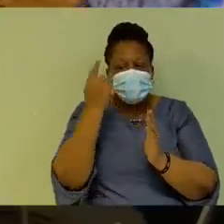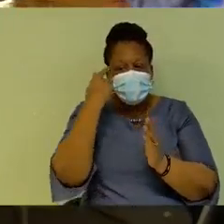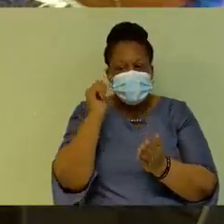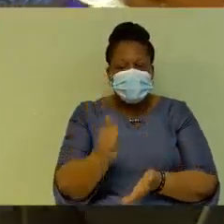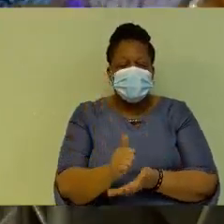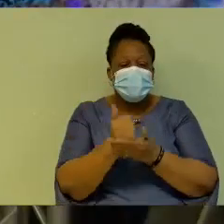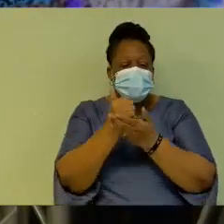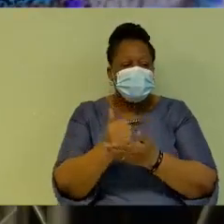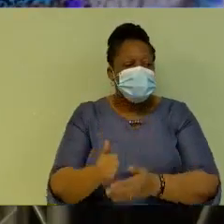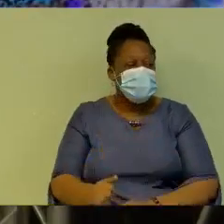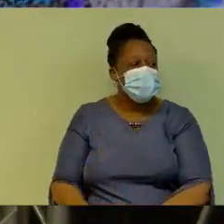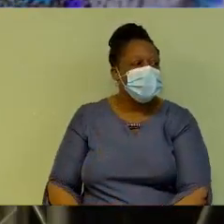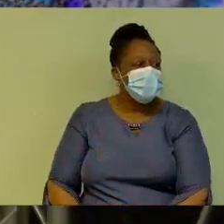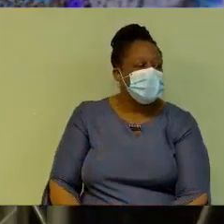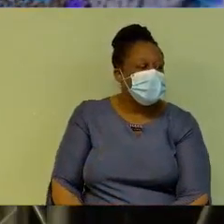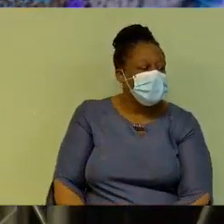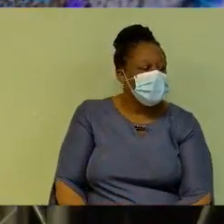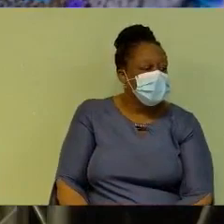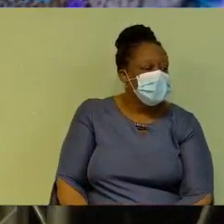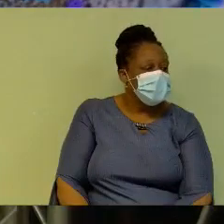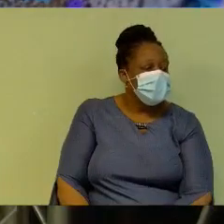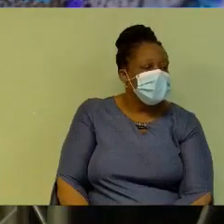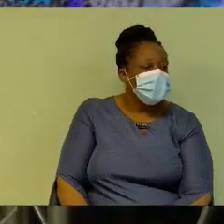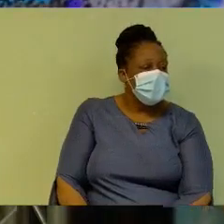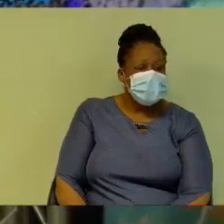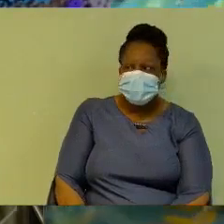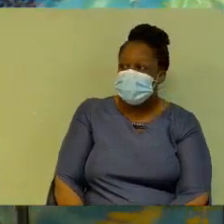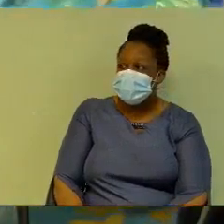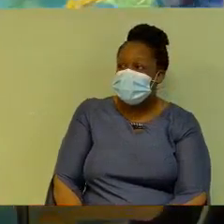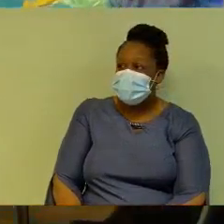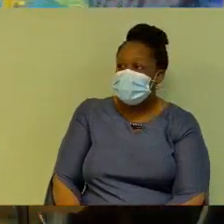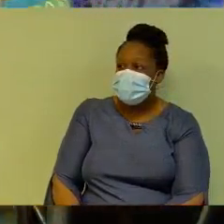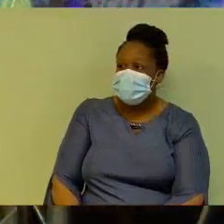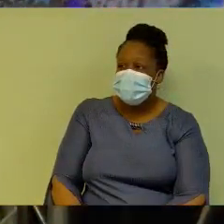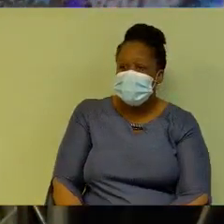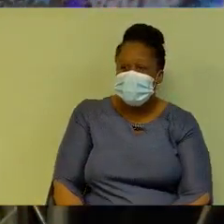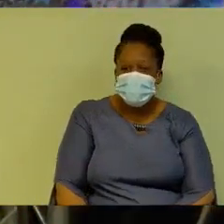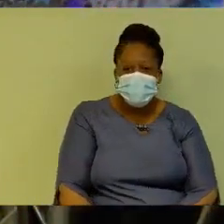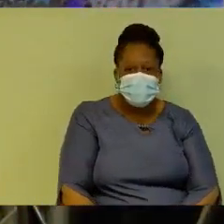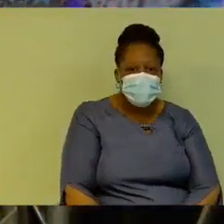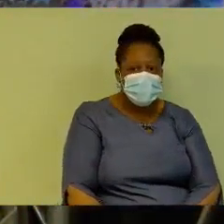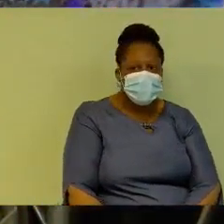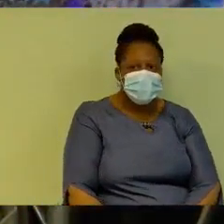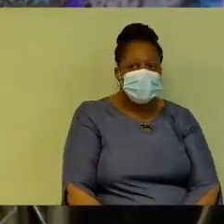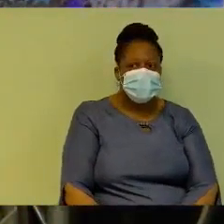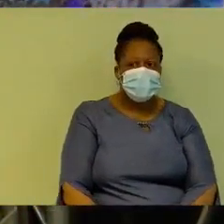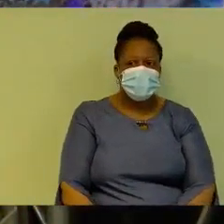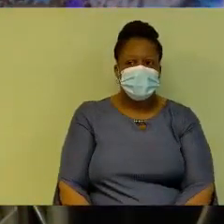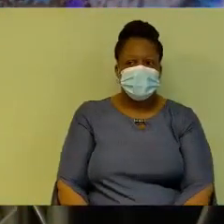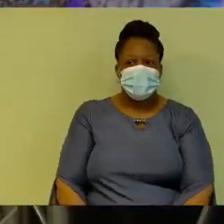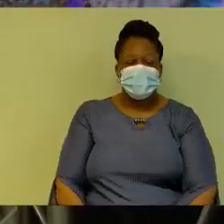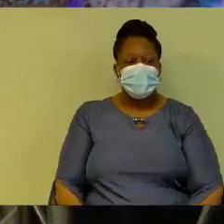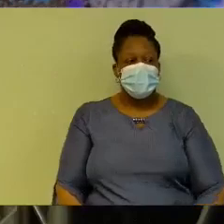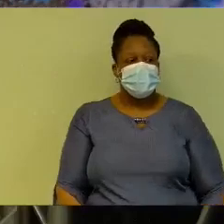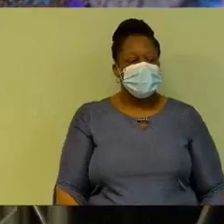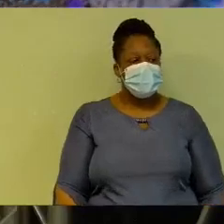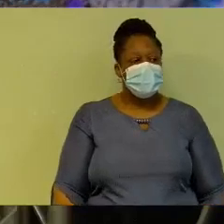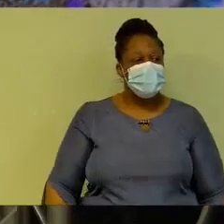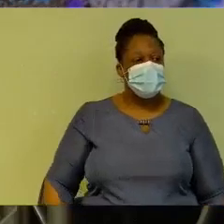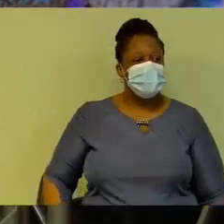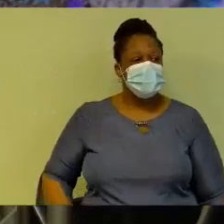Thank you. Thank you, Mrs.